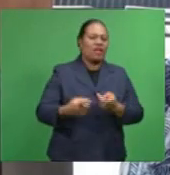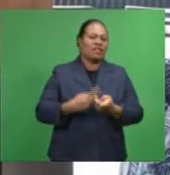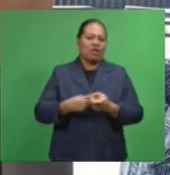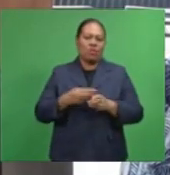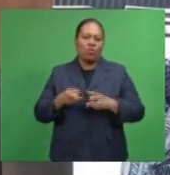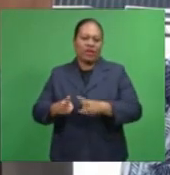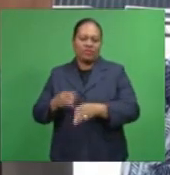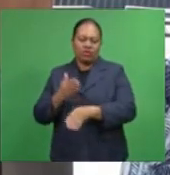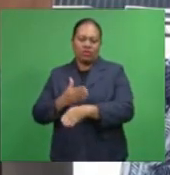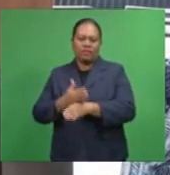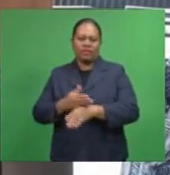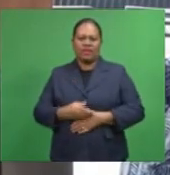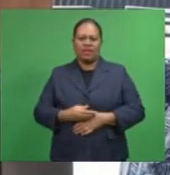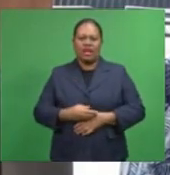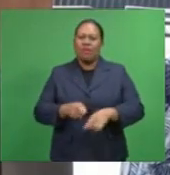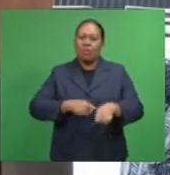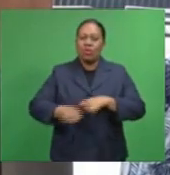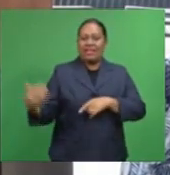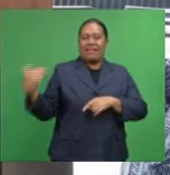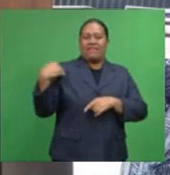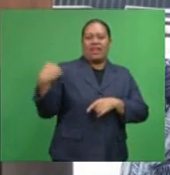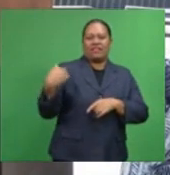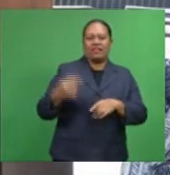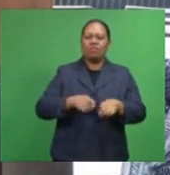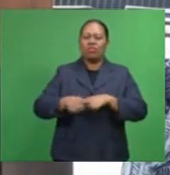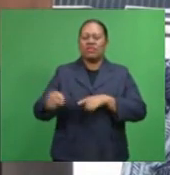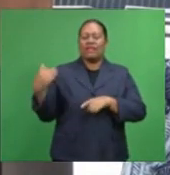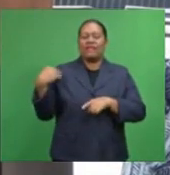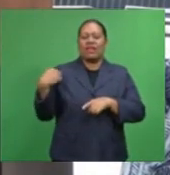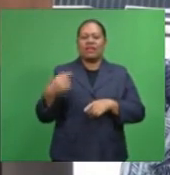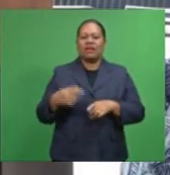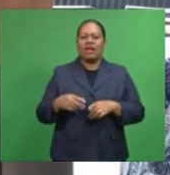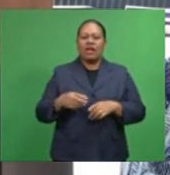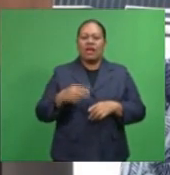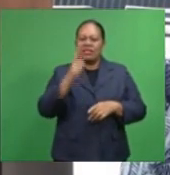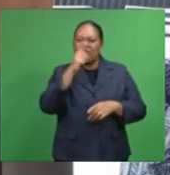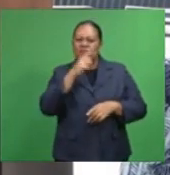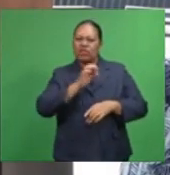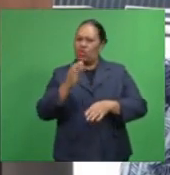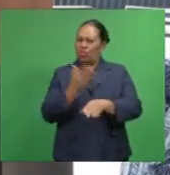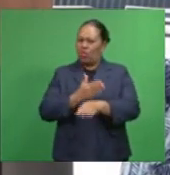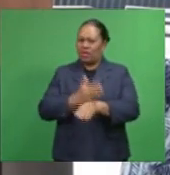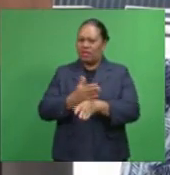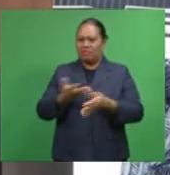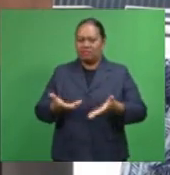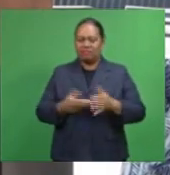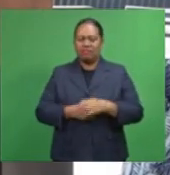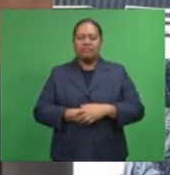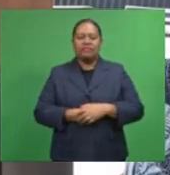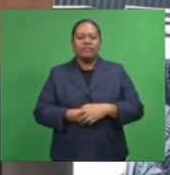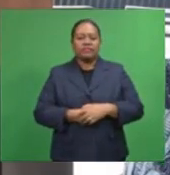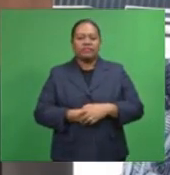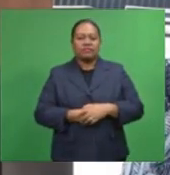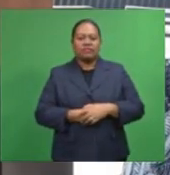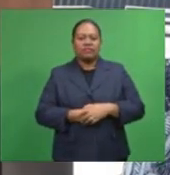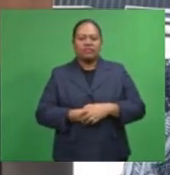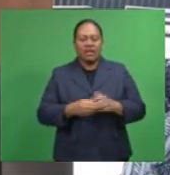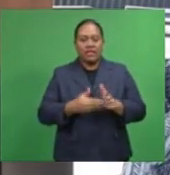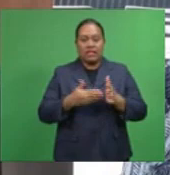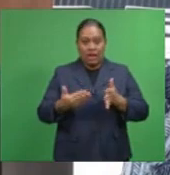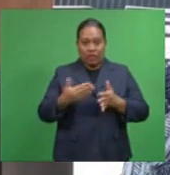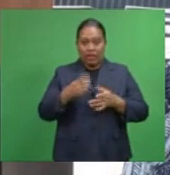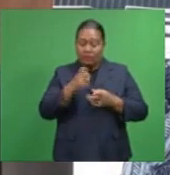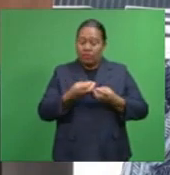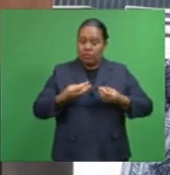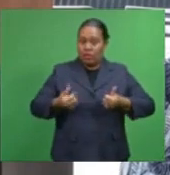the unemployed one, unemployment. So in order for them to tackle this,